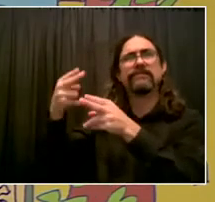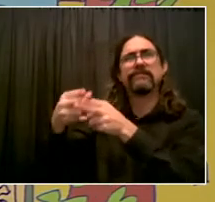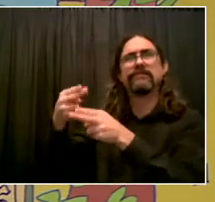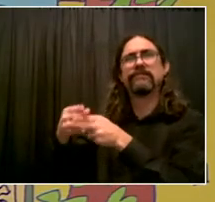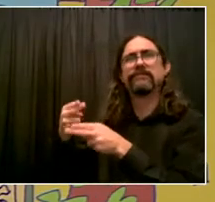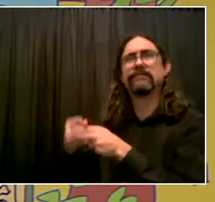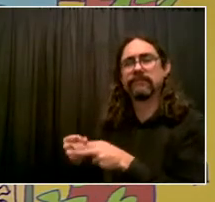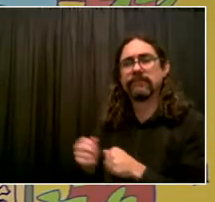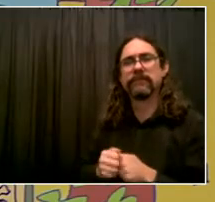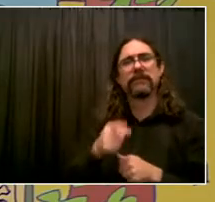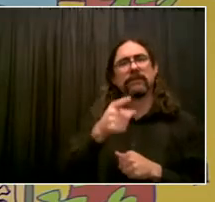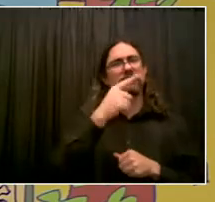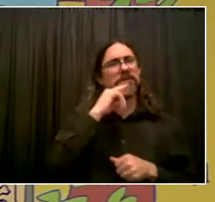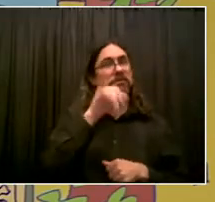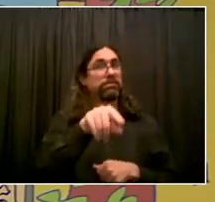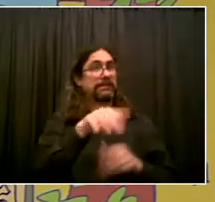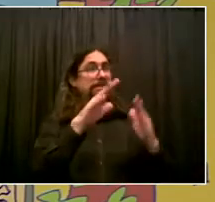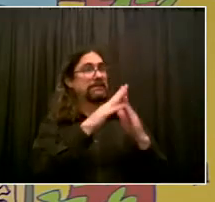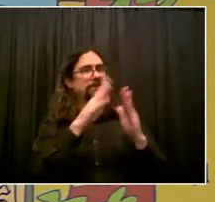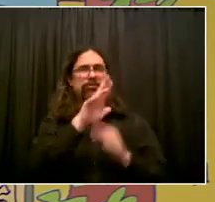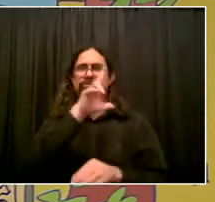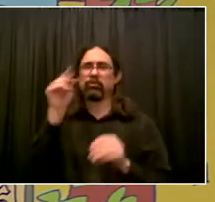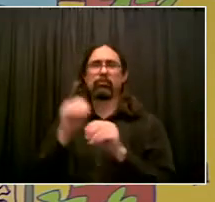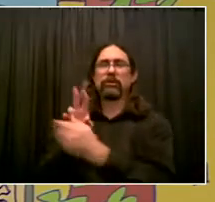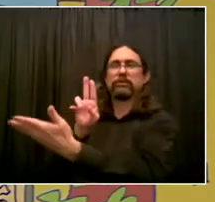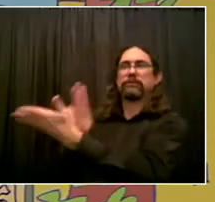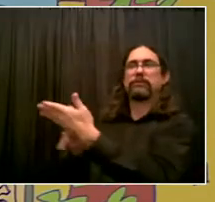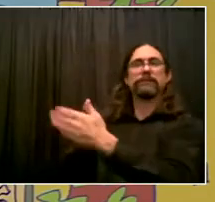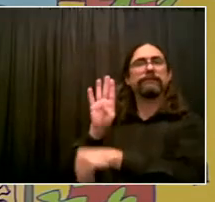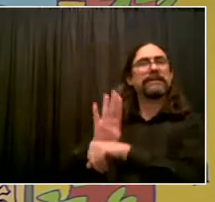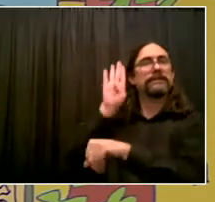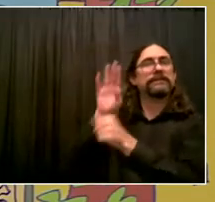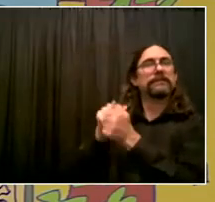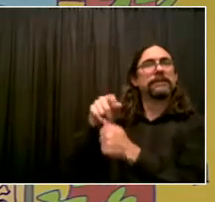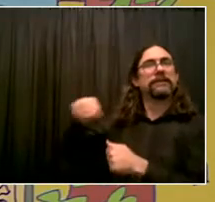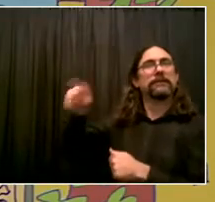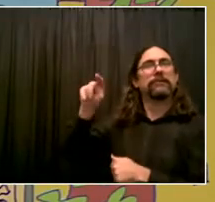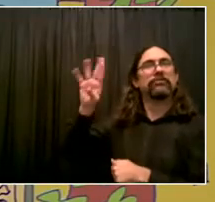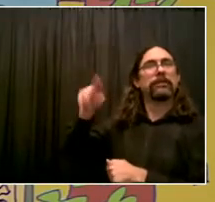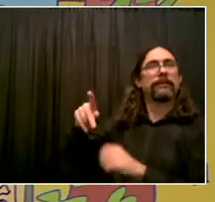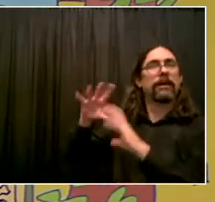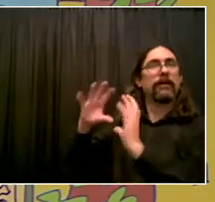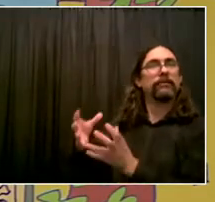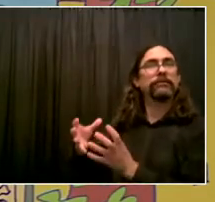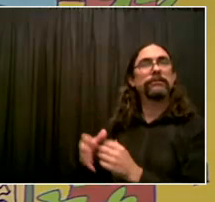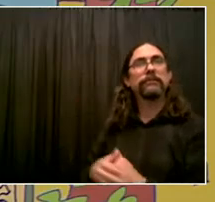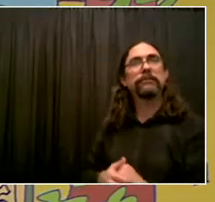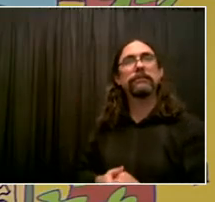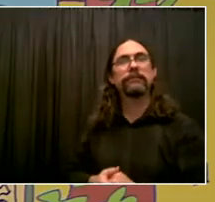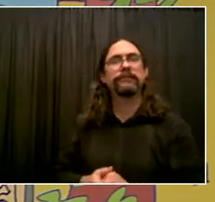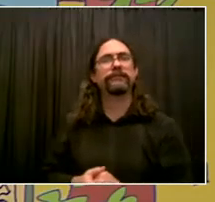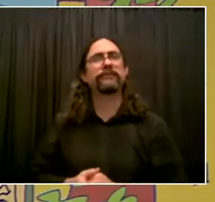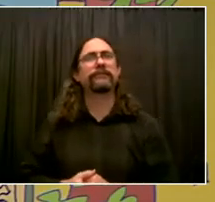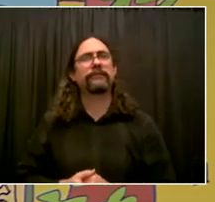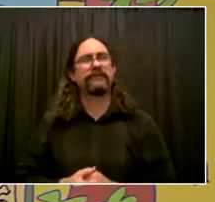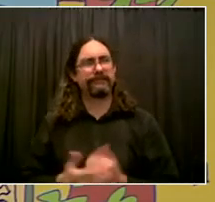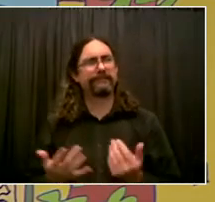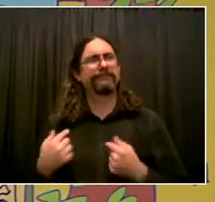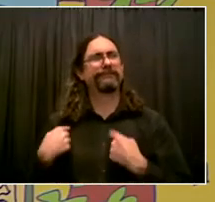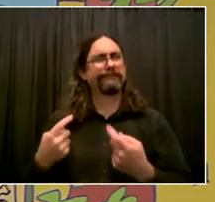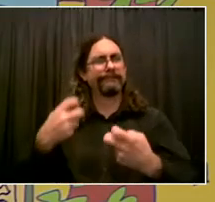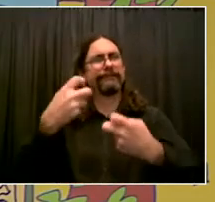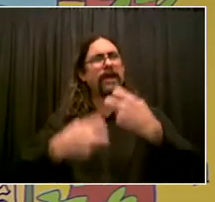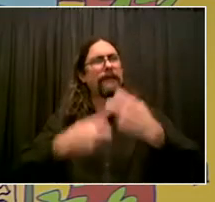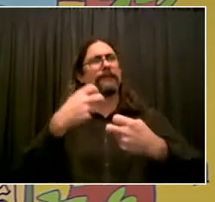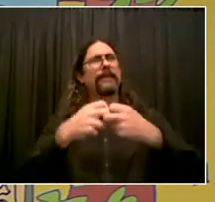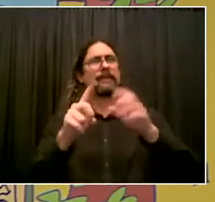that you're using taxpayer money to settle a political score. Even Scott Stringer and Ruben Diaz Jr., of course,